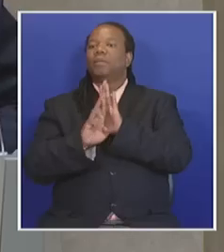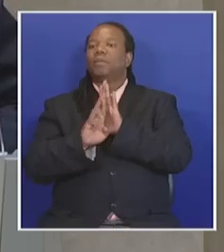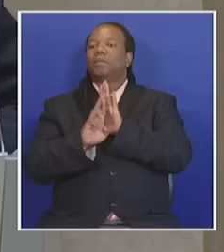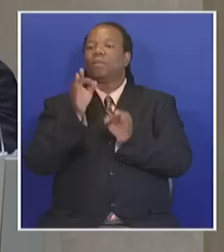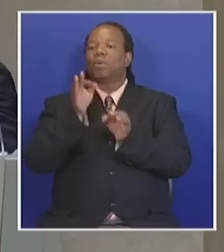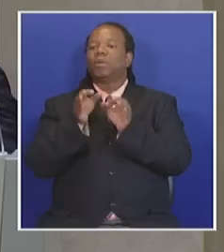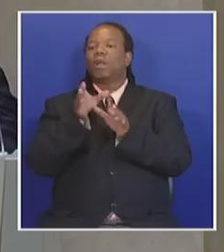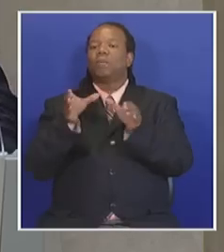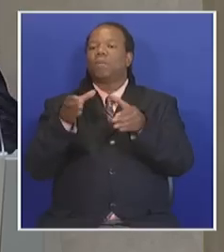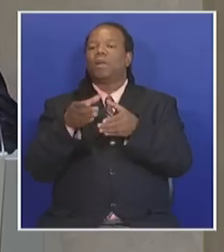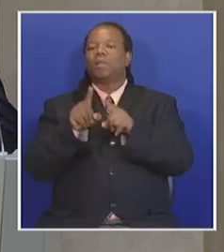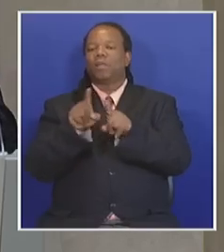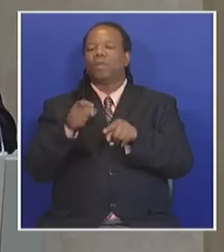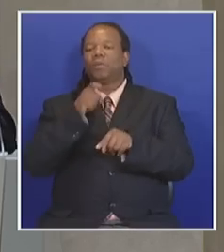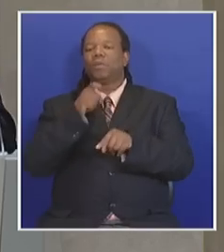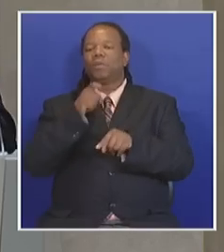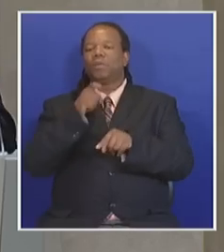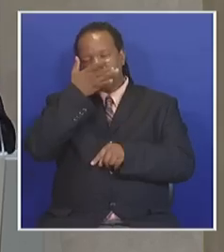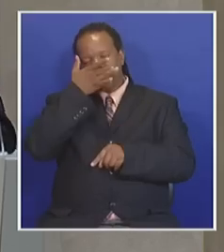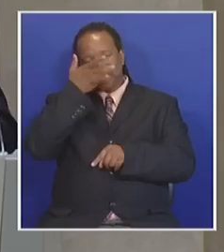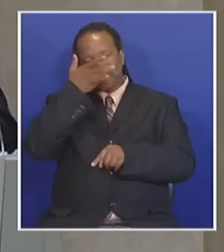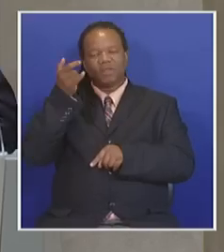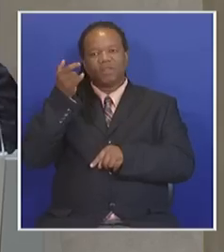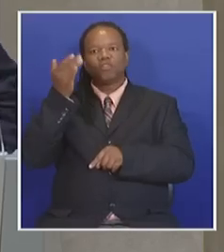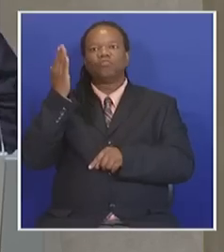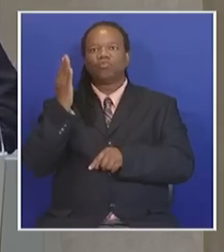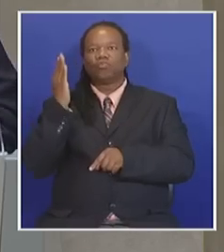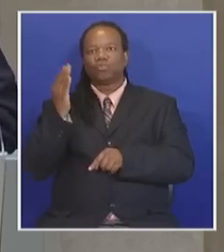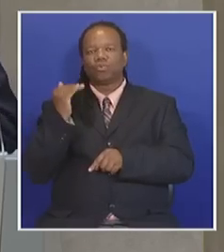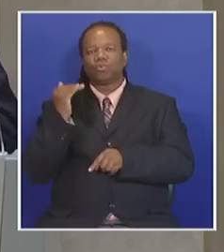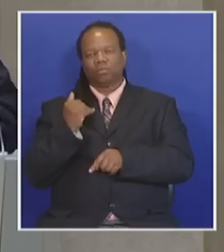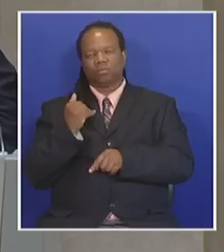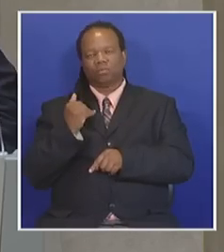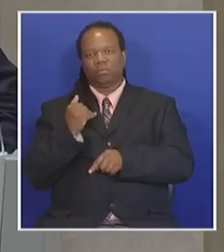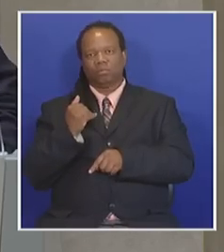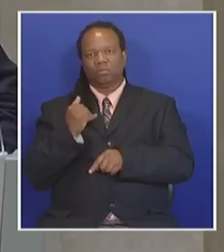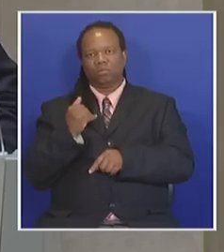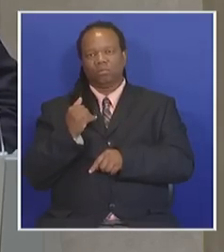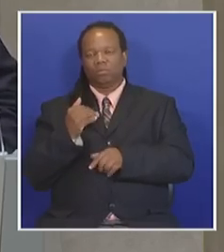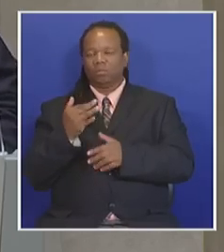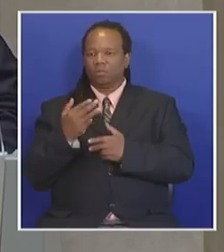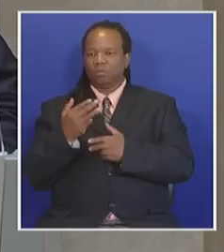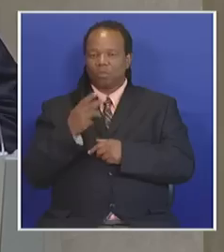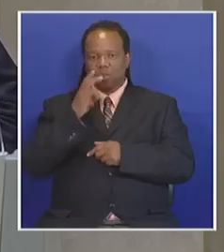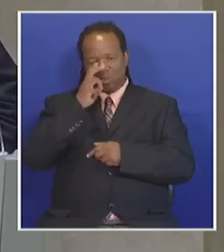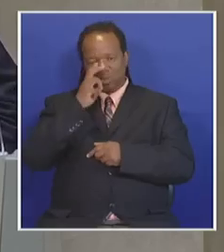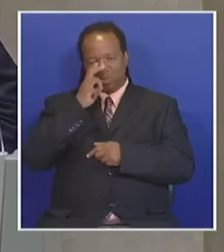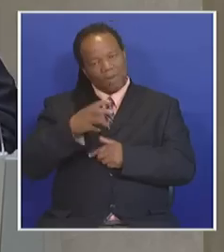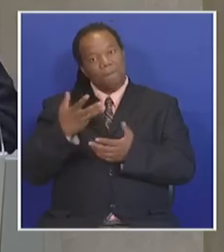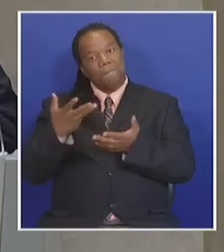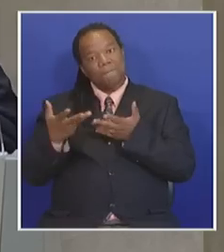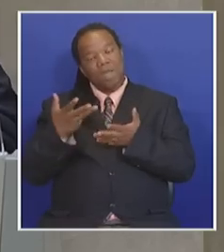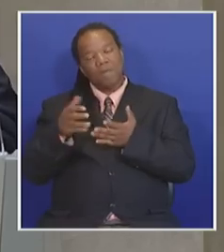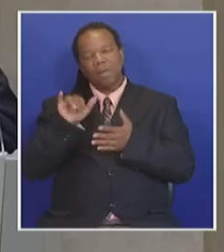which hate speech manifested itself. There is a need to consider expanding the draft bill to